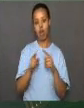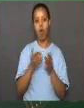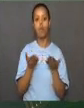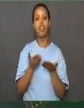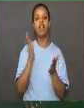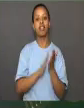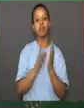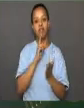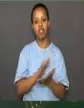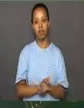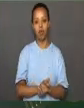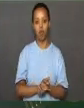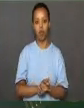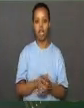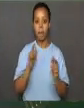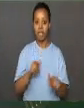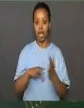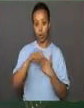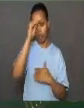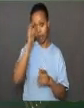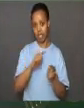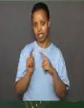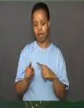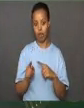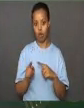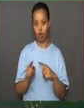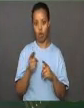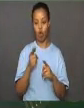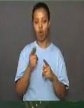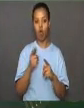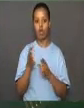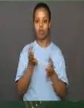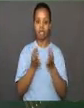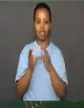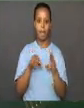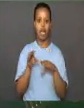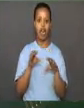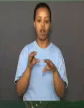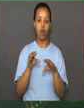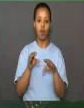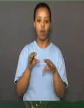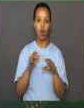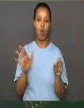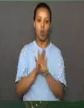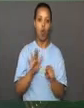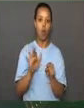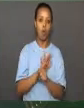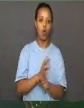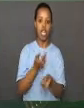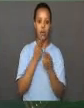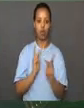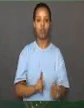occurs. In today's lesson, we will describe the full process of